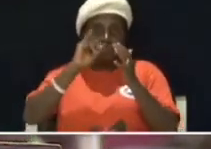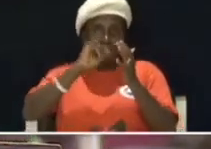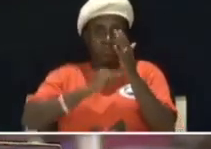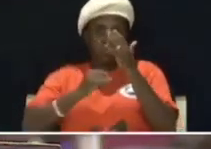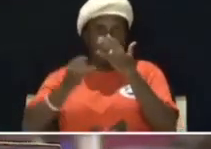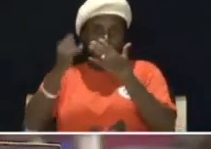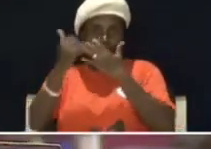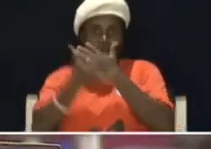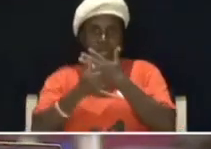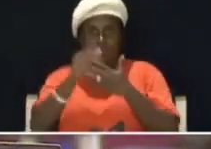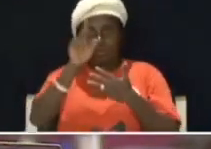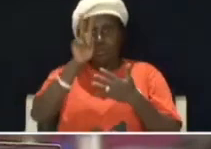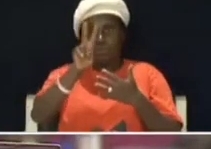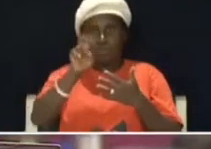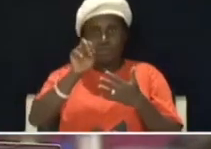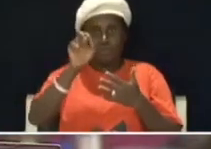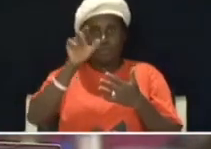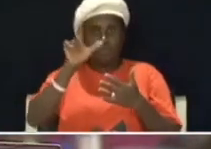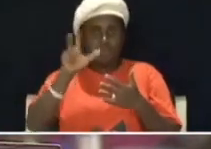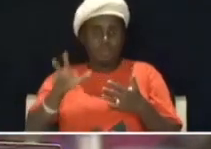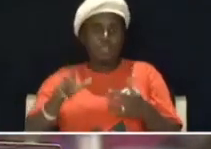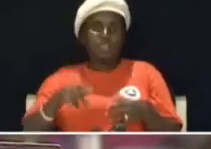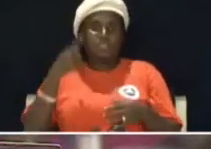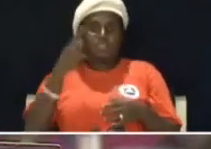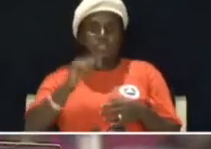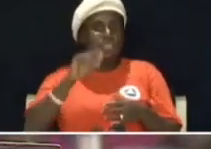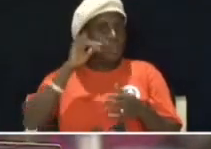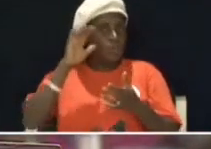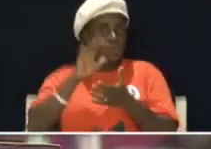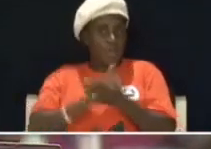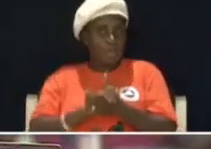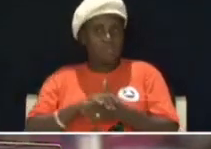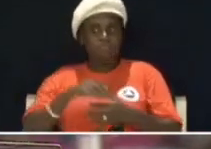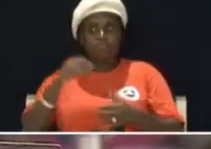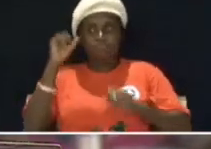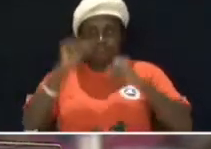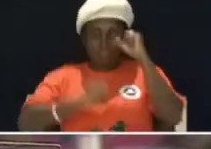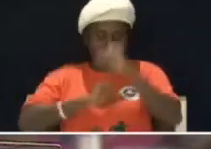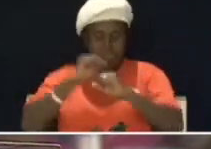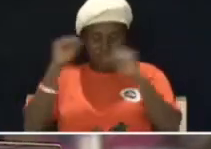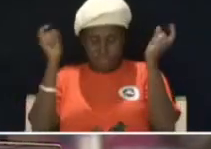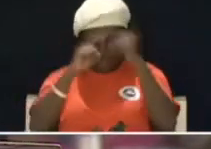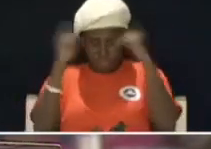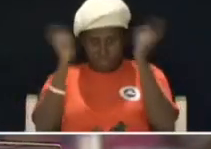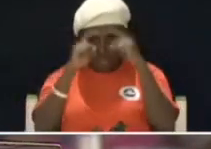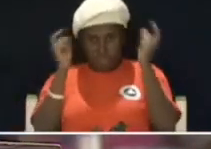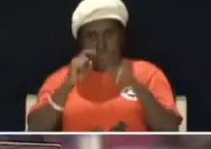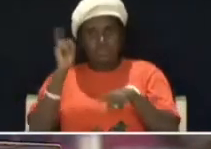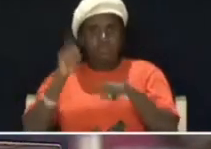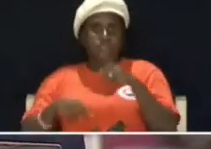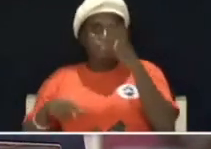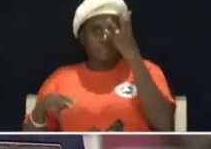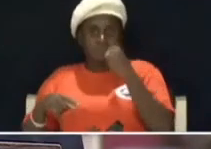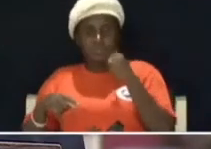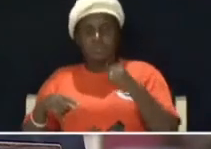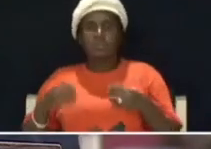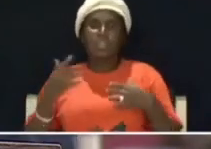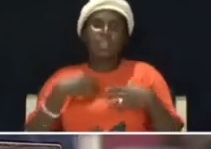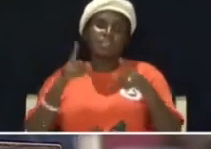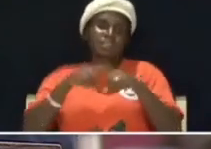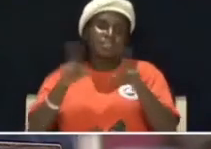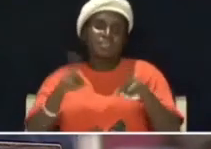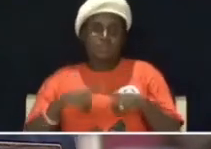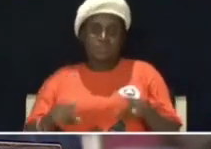wedding, his wife suffered constant headaches and was unable to sleep. She had several medical tests